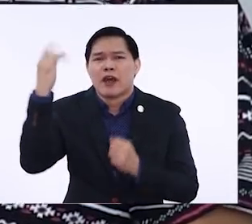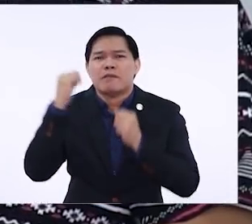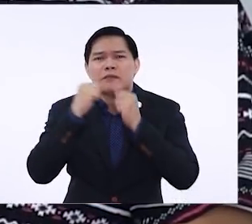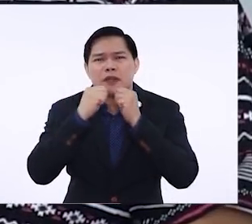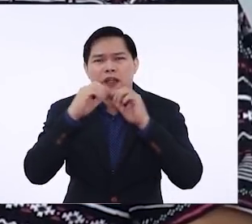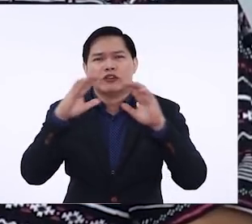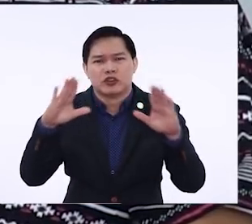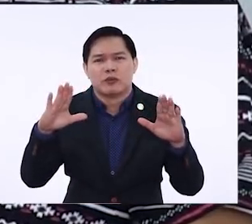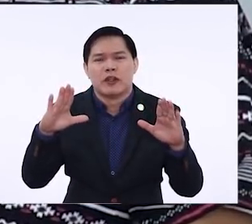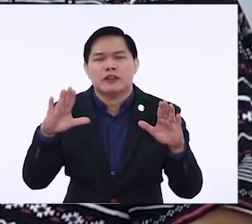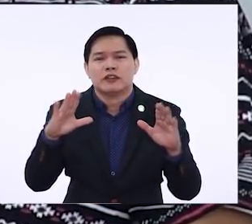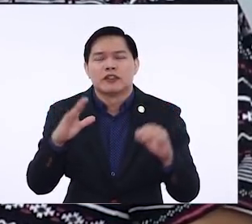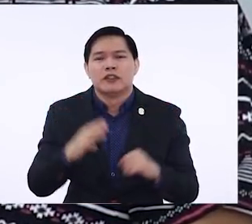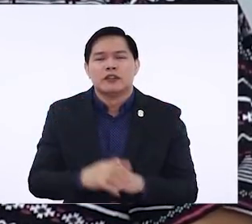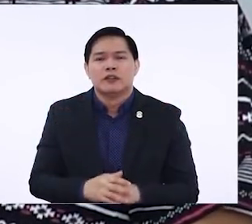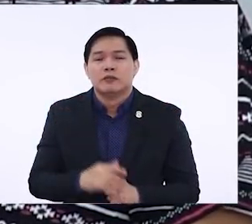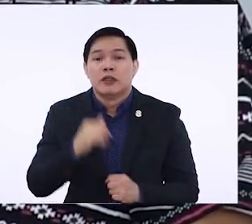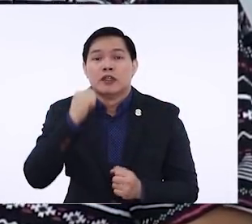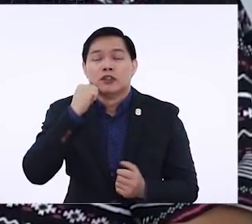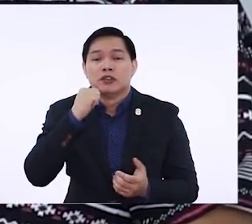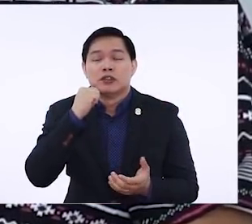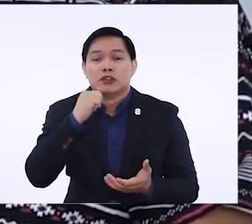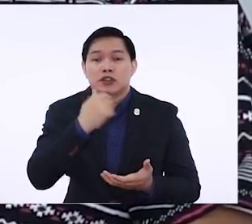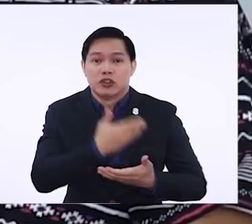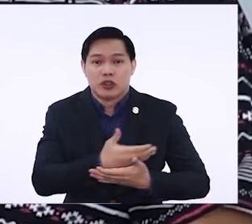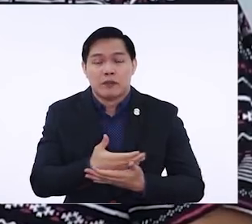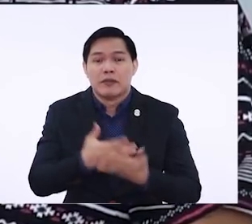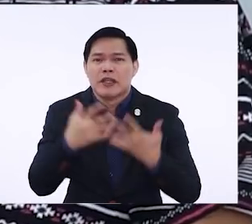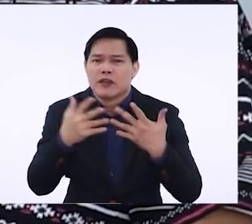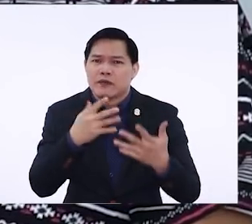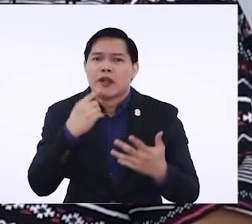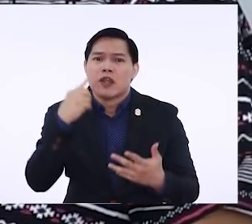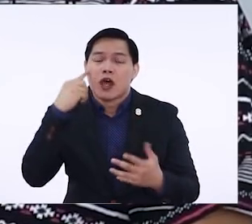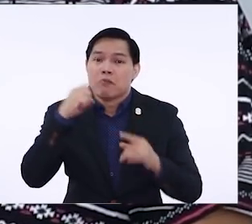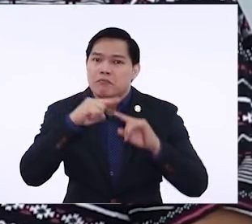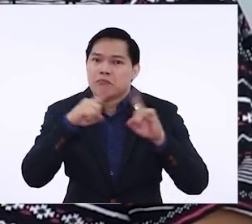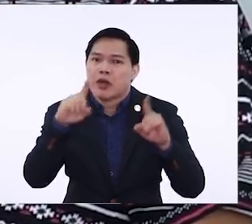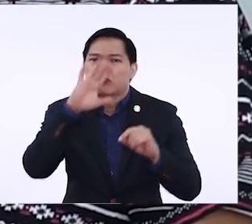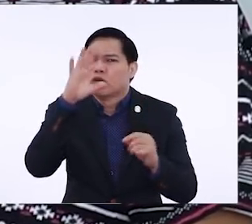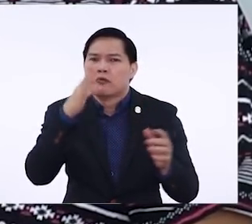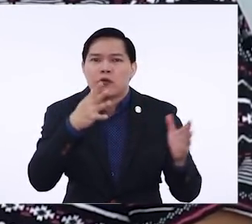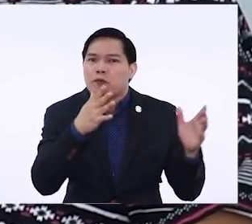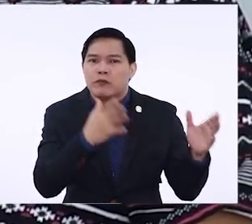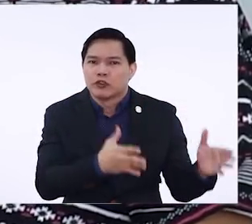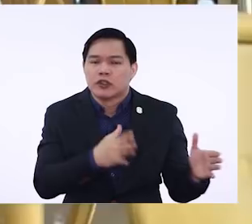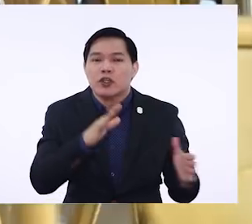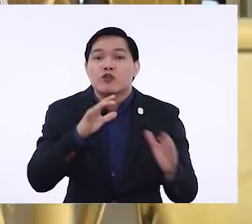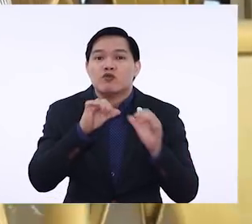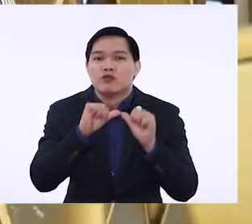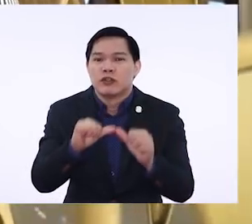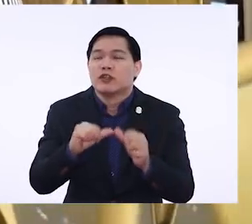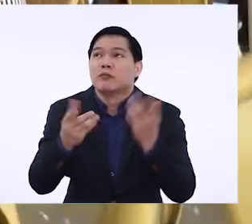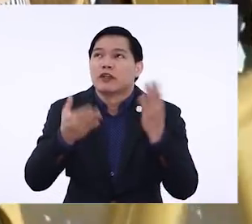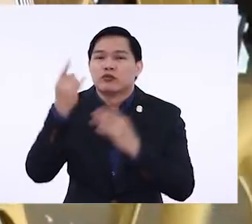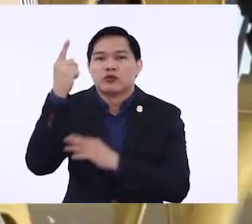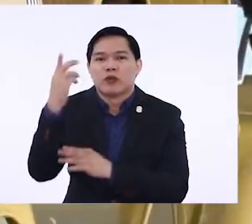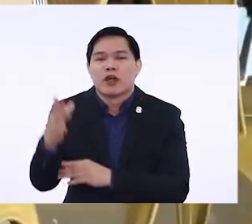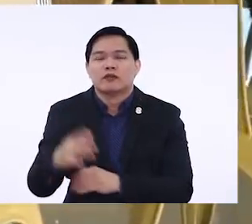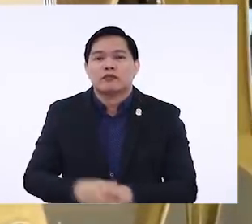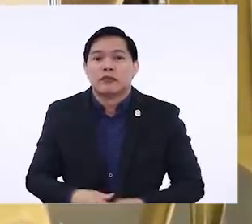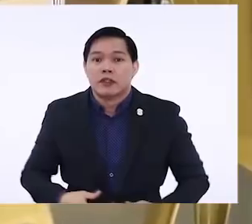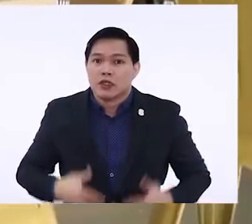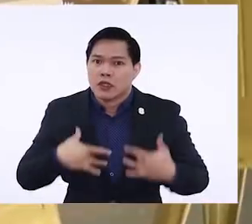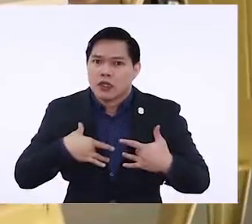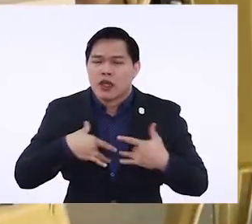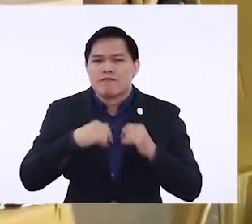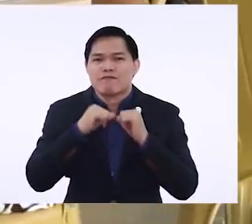na kahit na sa kalagayan F, ay hindi niya pinabayaan ang paglilingkod sa Panginoong Diyos. Her life does not stop here because